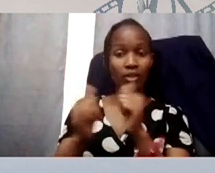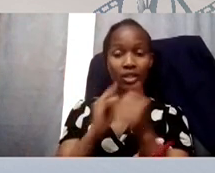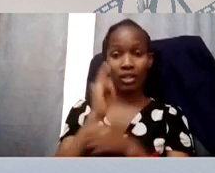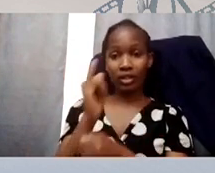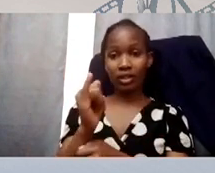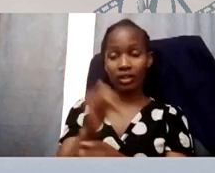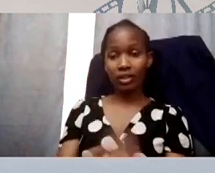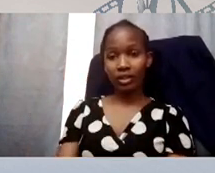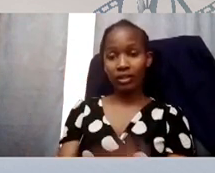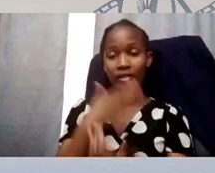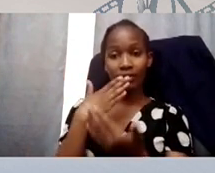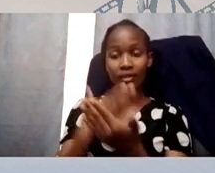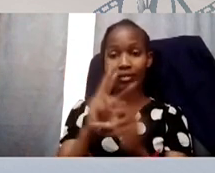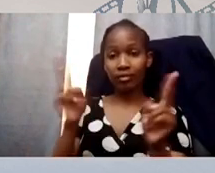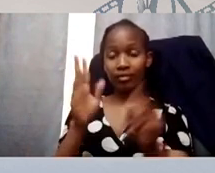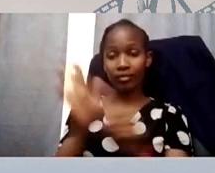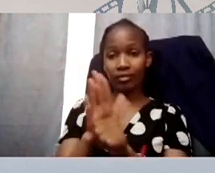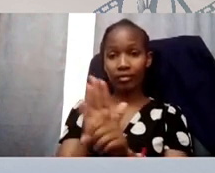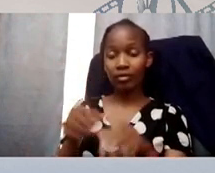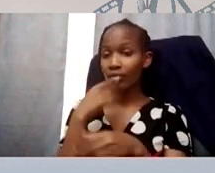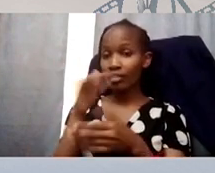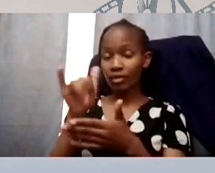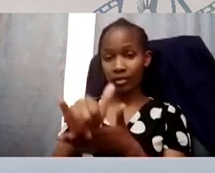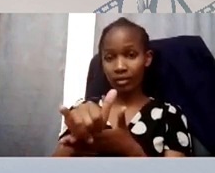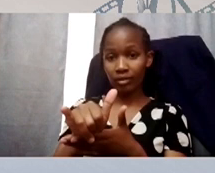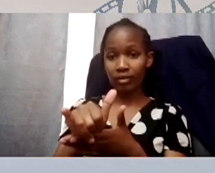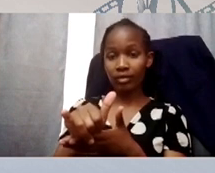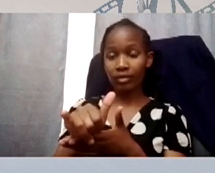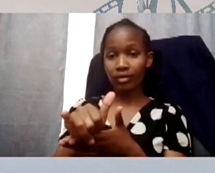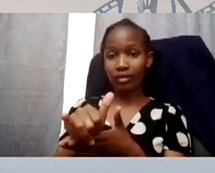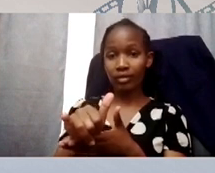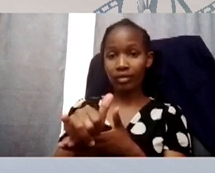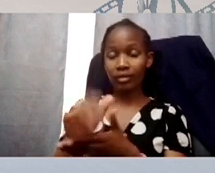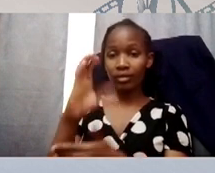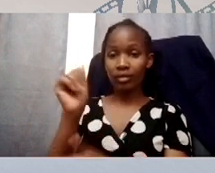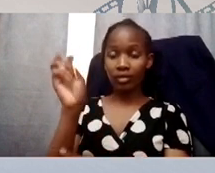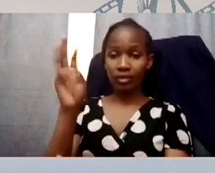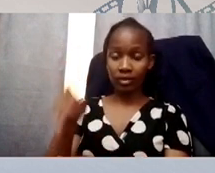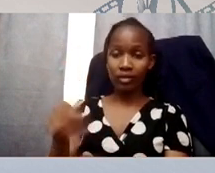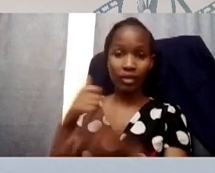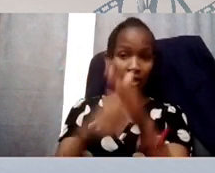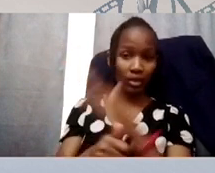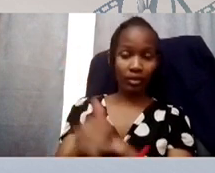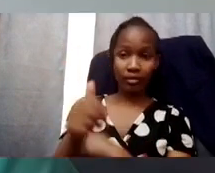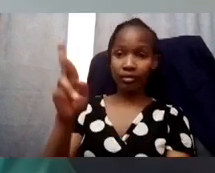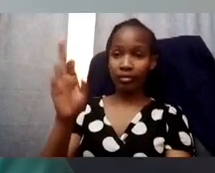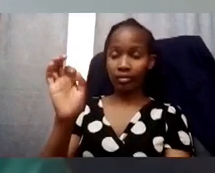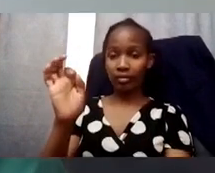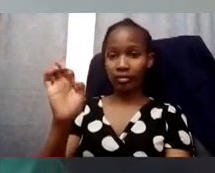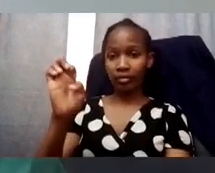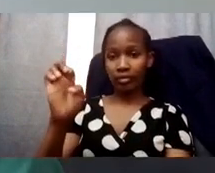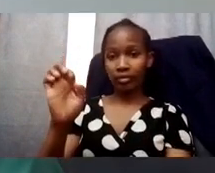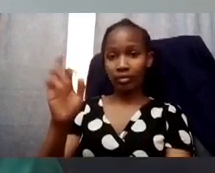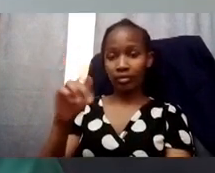Thanks, Chris. Yes, as I mentioned before, camp management is under the Refugee Affairs Secretariat, mm-hmm.